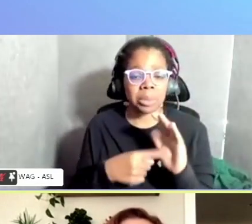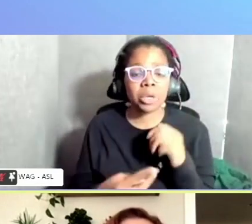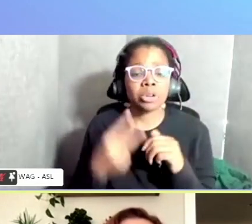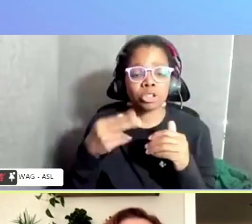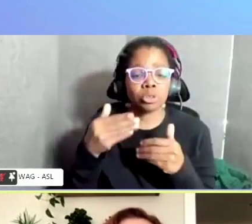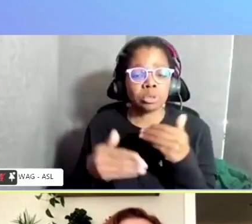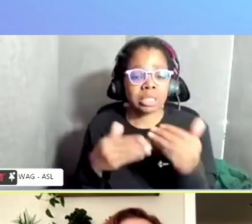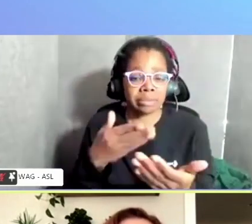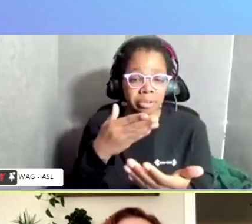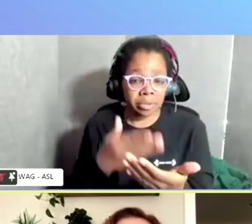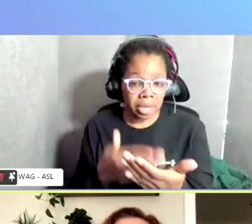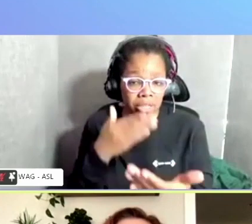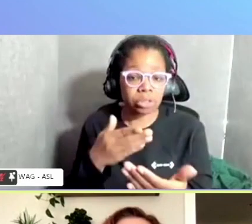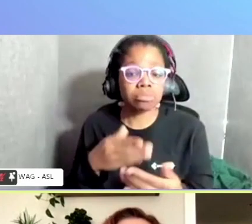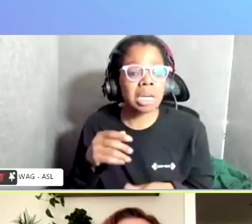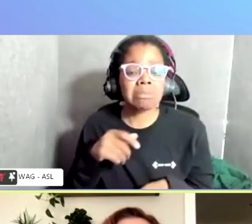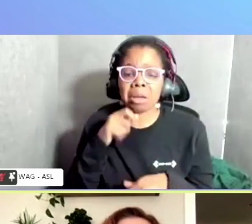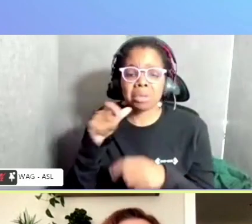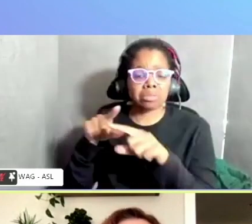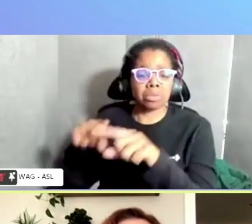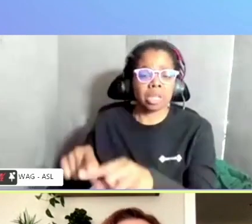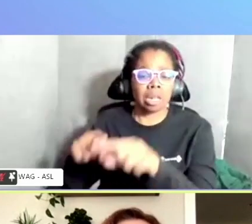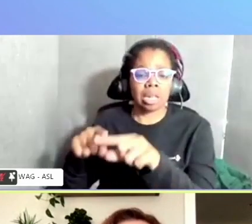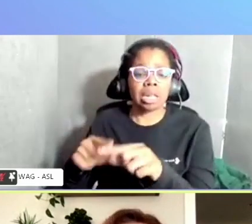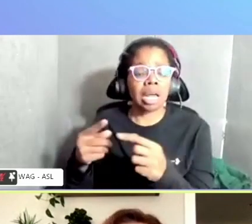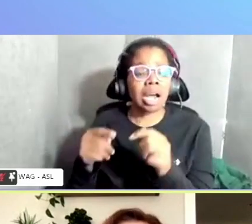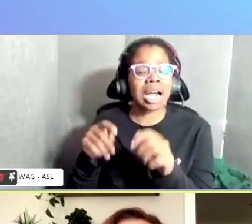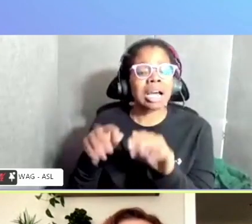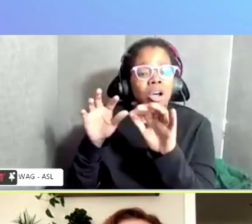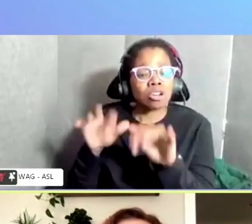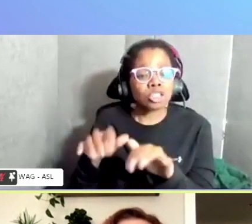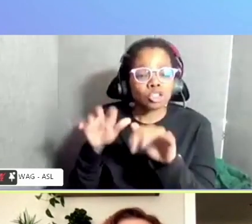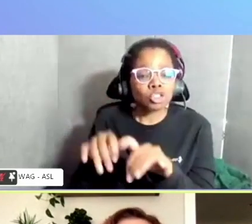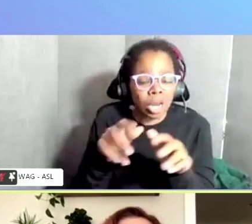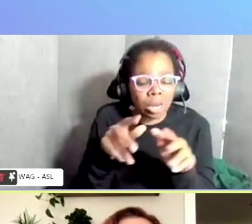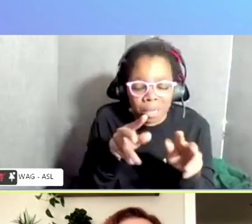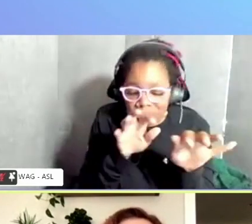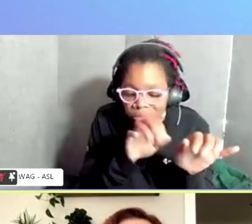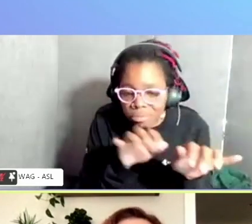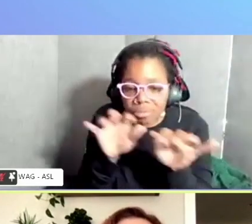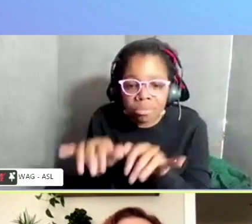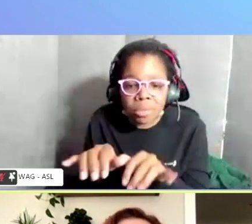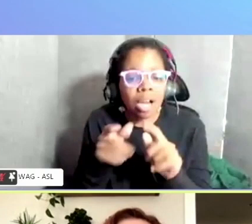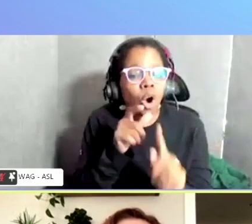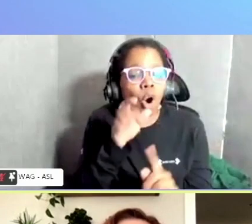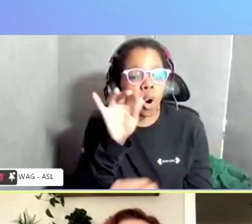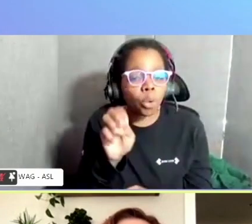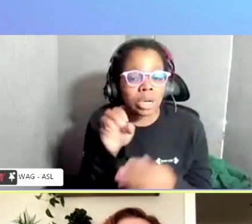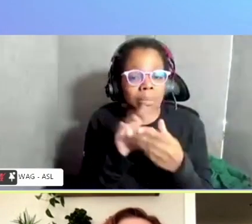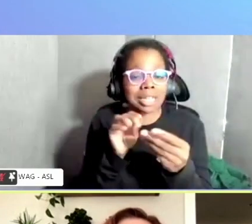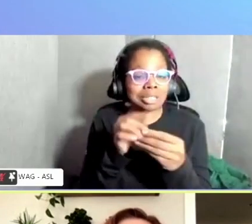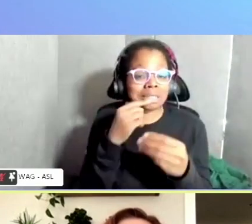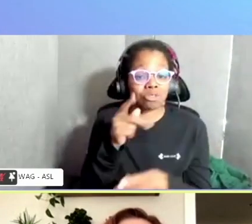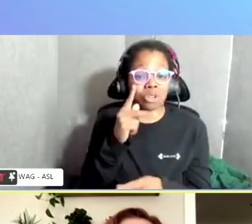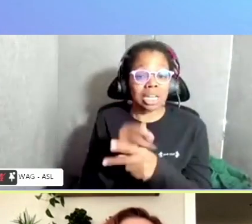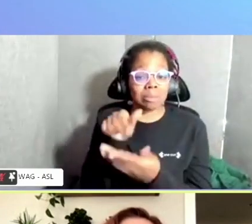2-step verification method that does not rely on transcribing a code. The message says, "To keep your